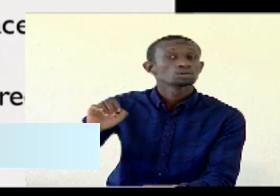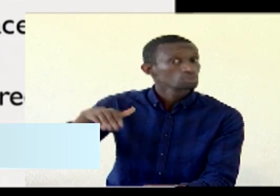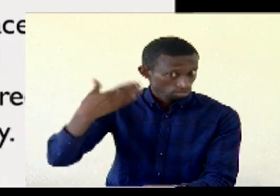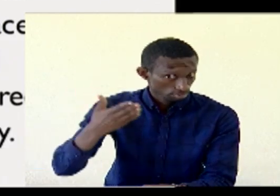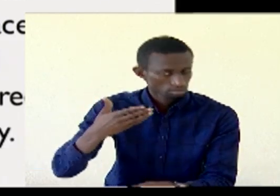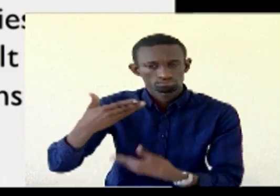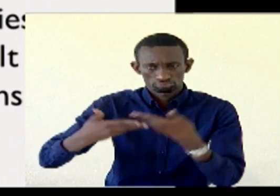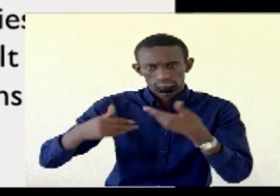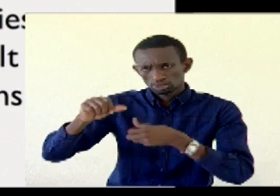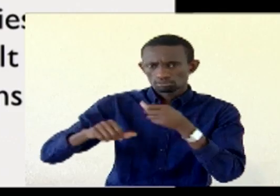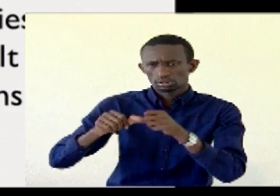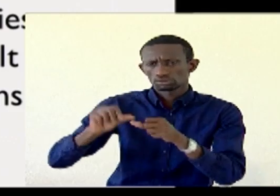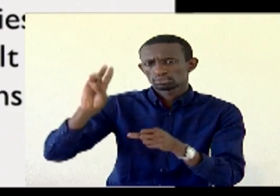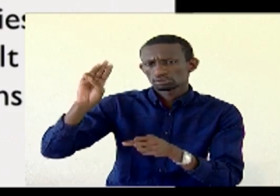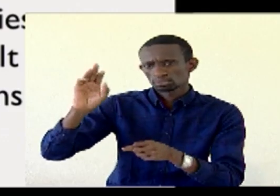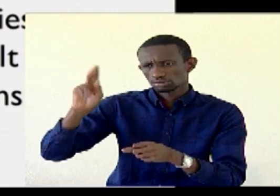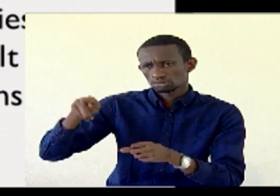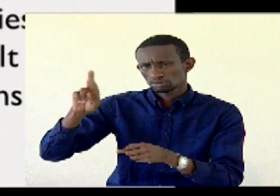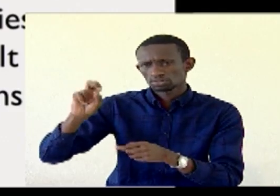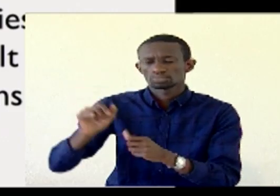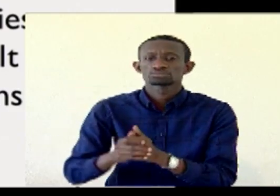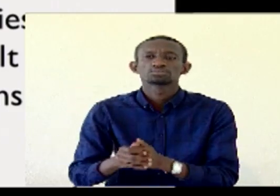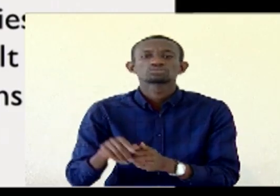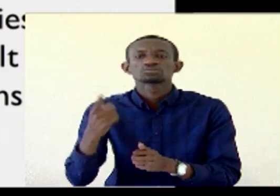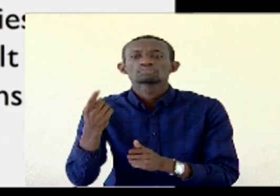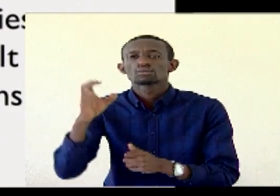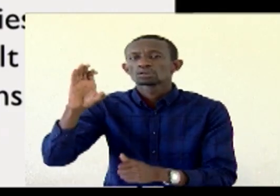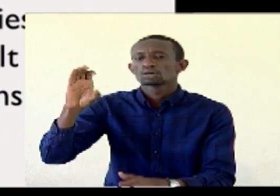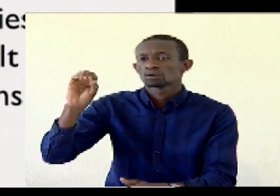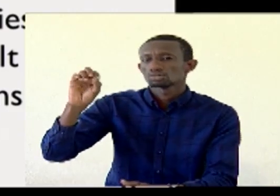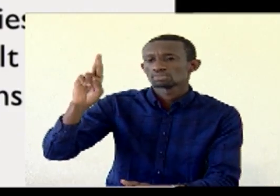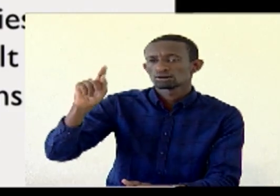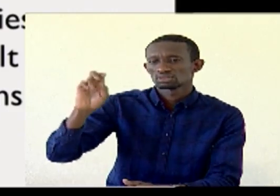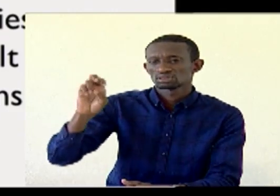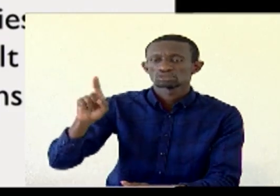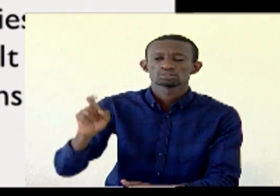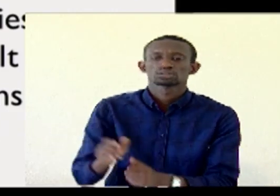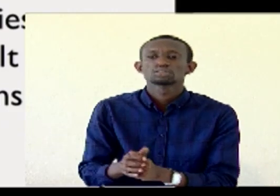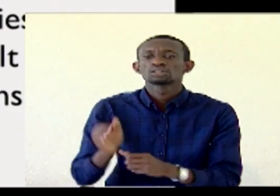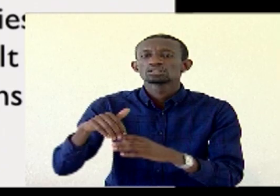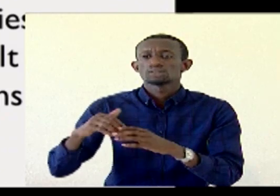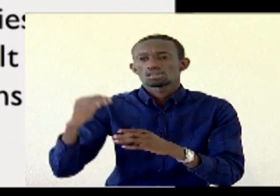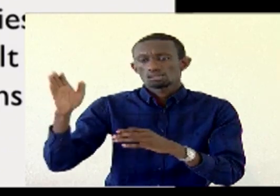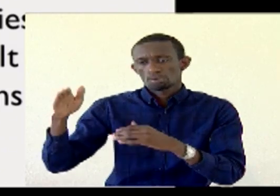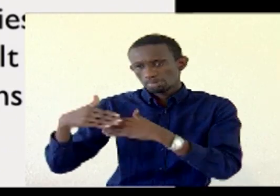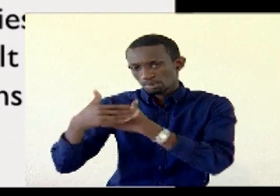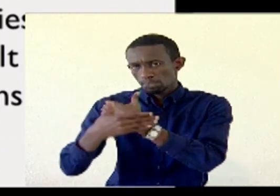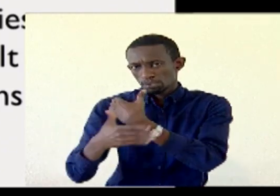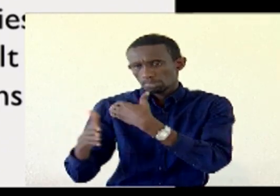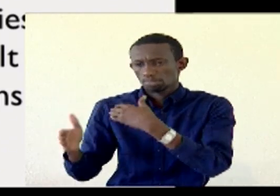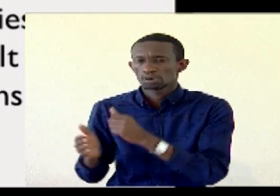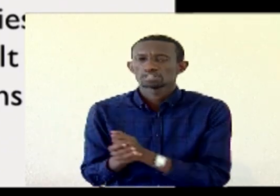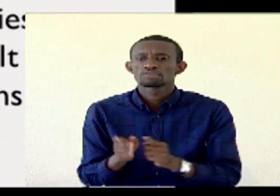nephron. Let's talk about the function of each. The cortex is the outer part, and it is dark in color. It contains a dense network of